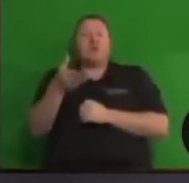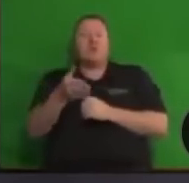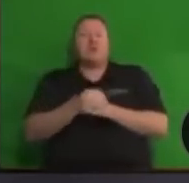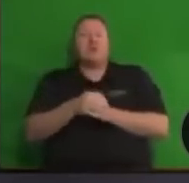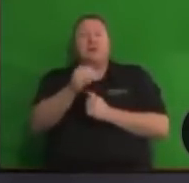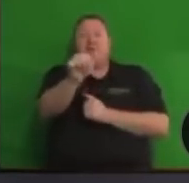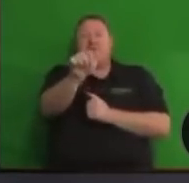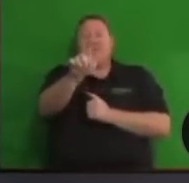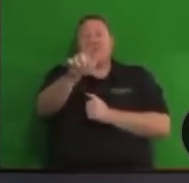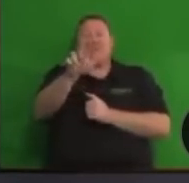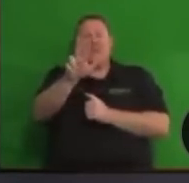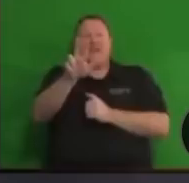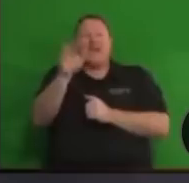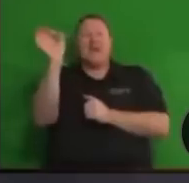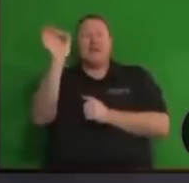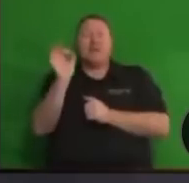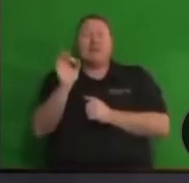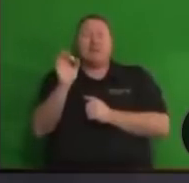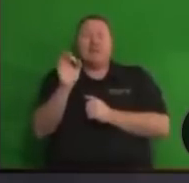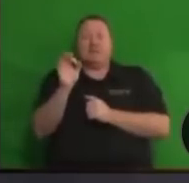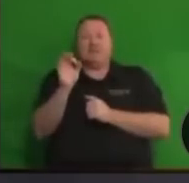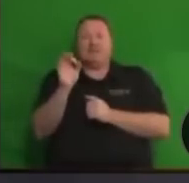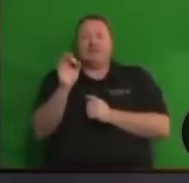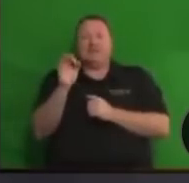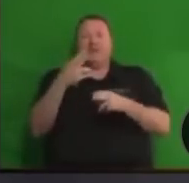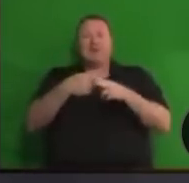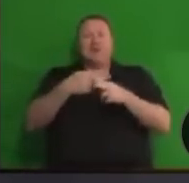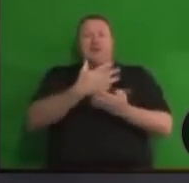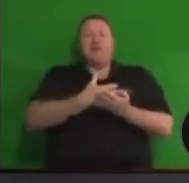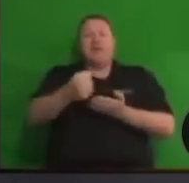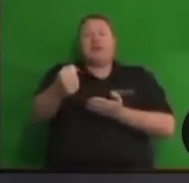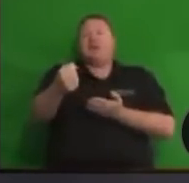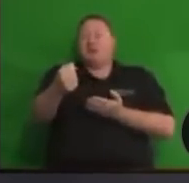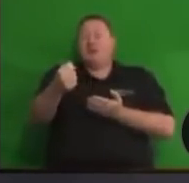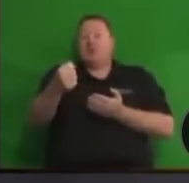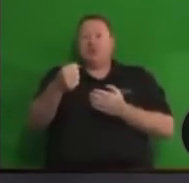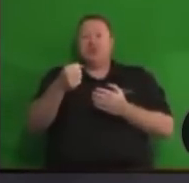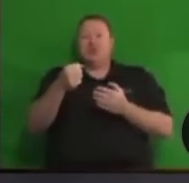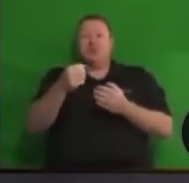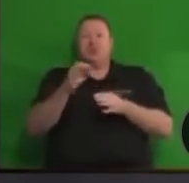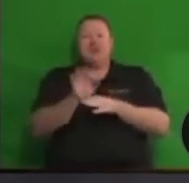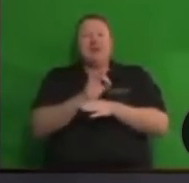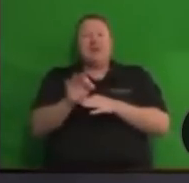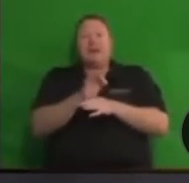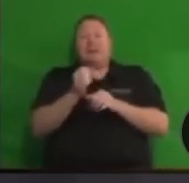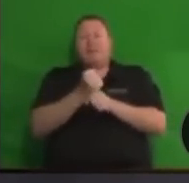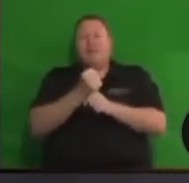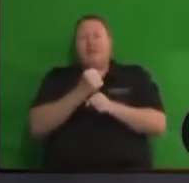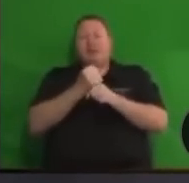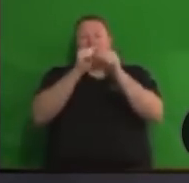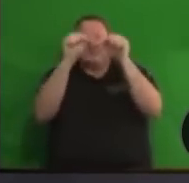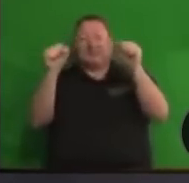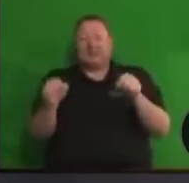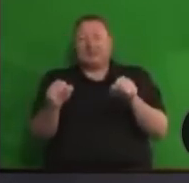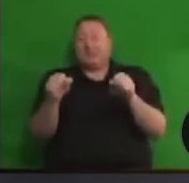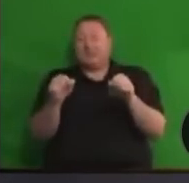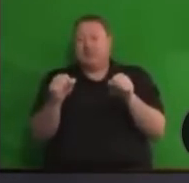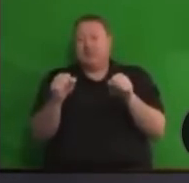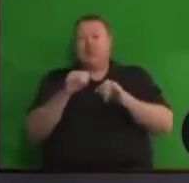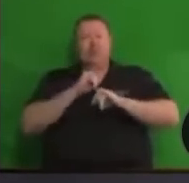68% of our sanitation treatment systems are in high or critical risk, and we lose, depending on who you speak